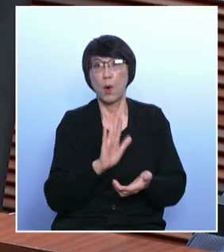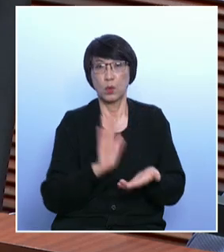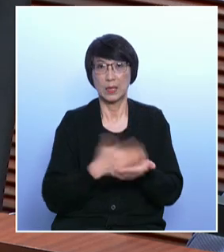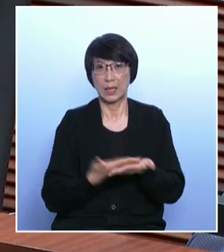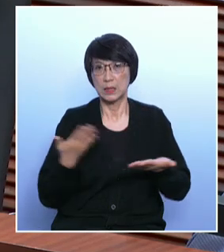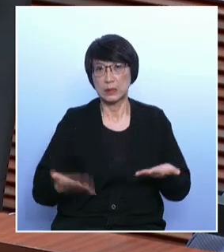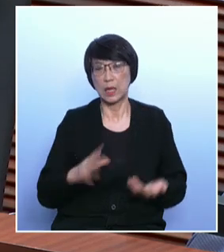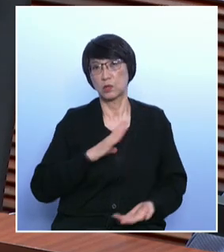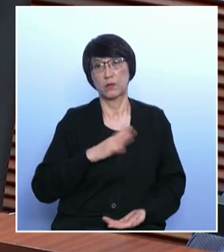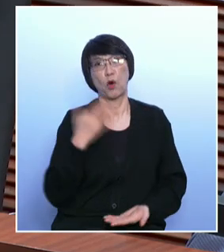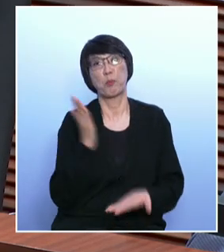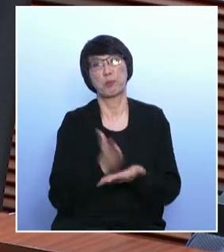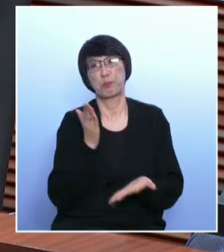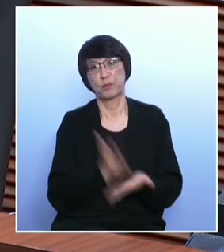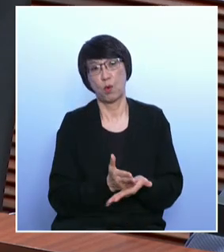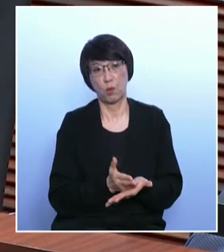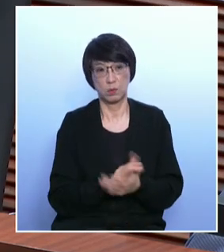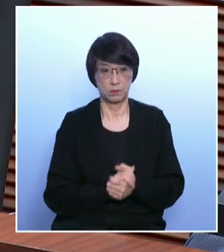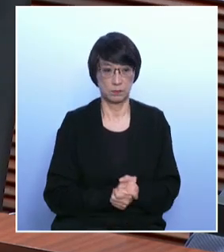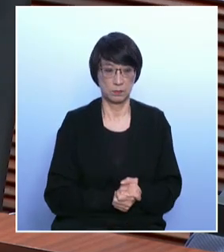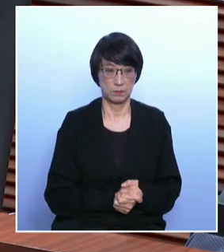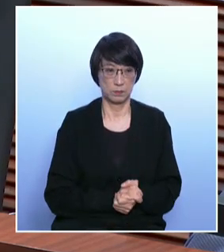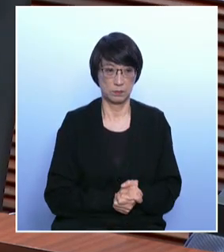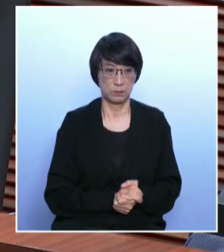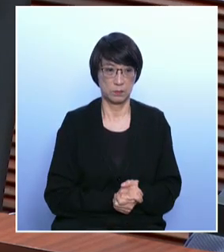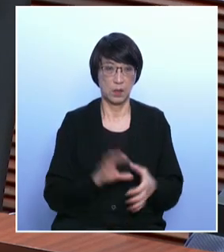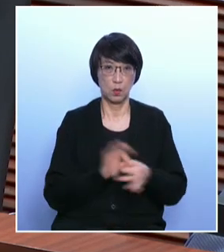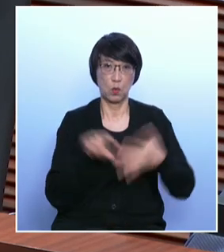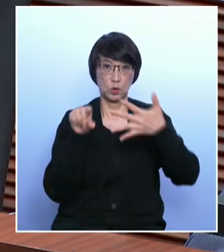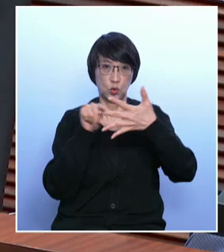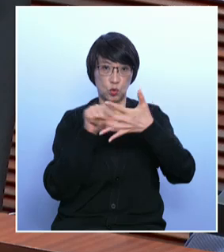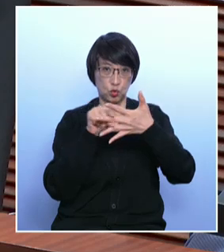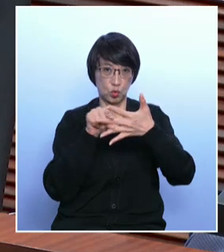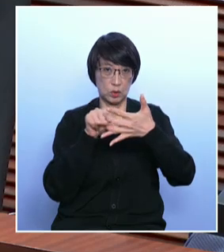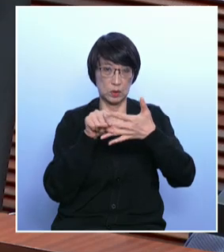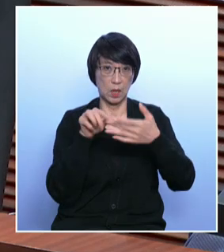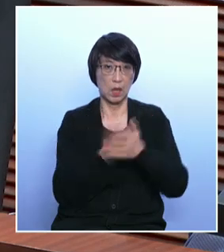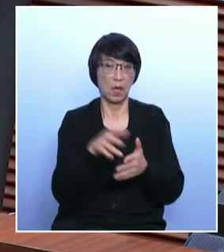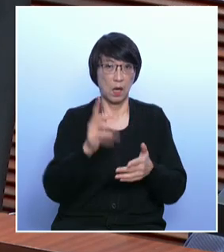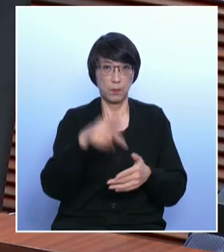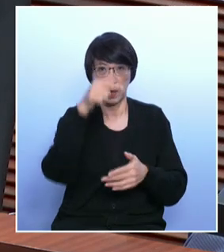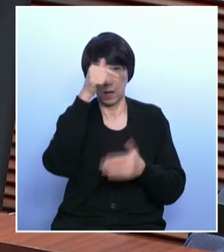students. Well, when we used to have financial means, there weren't as many questions.